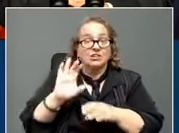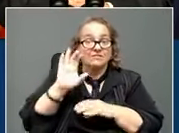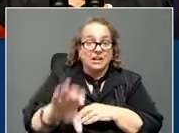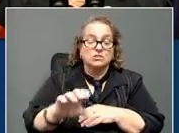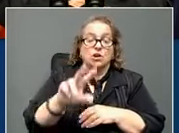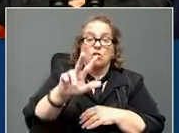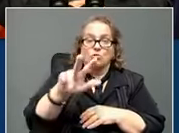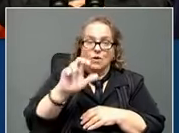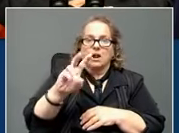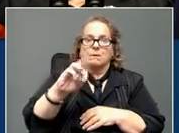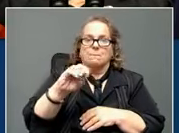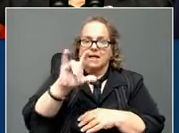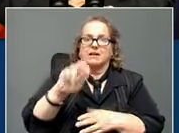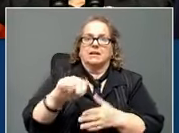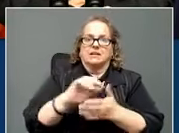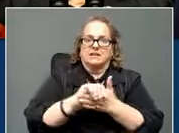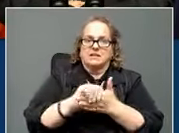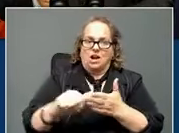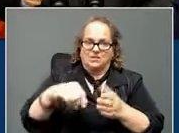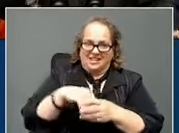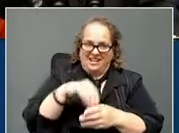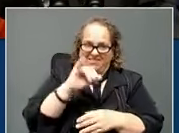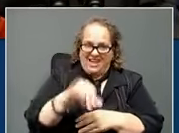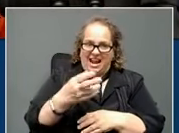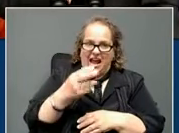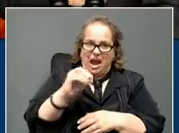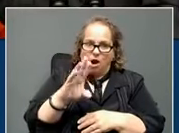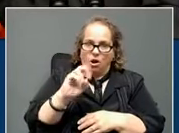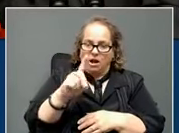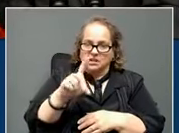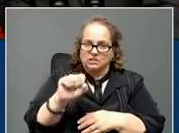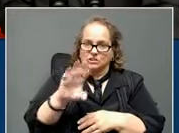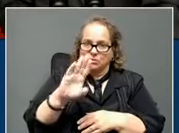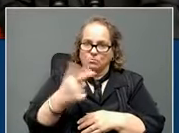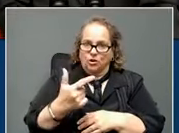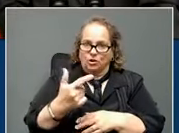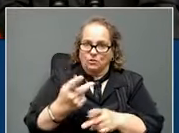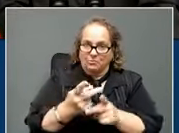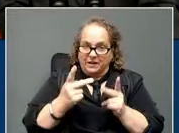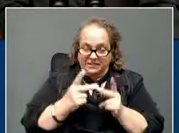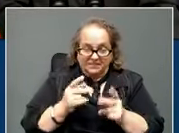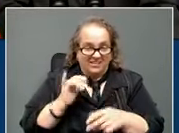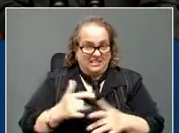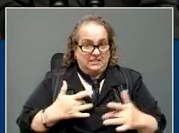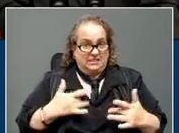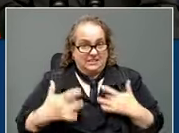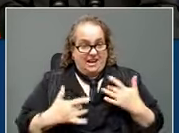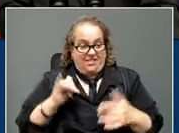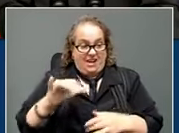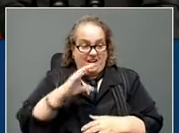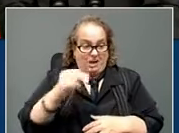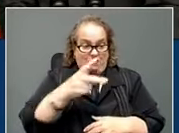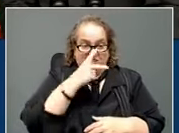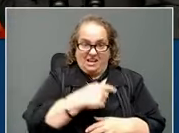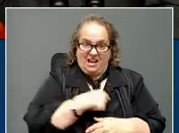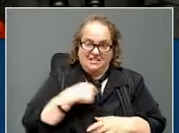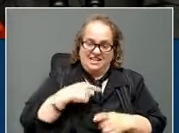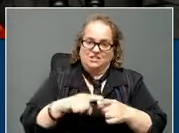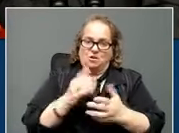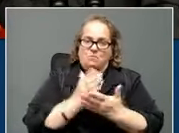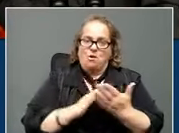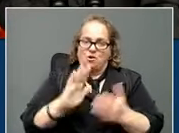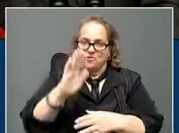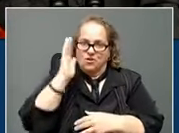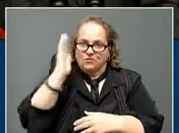Harrodsburg facility. That's really exciting. A company like this seeing us as a part of their future. Officials with Apple said the